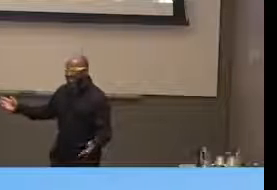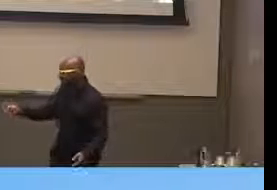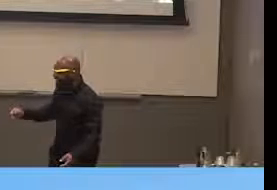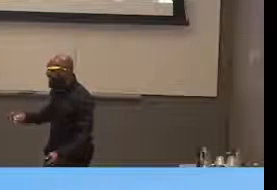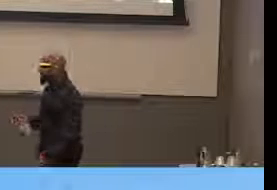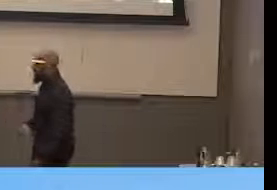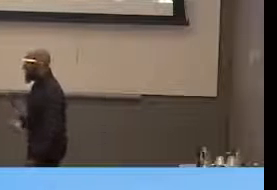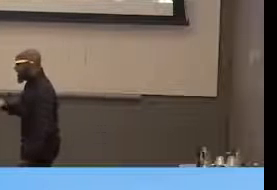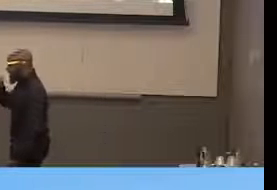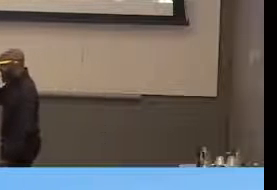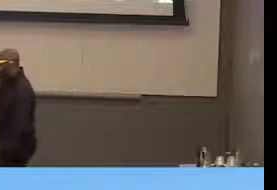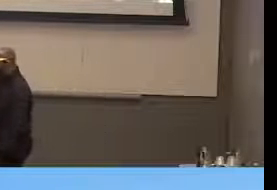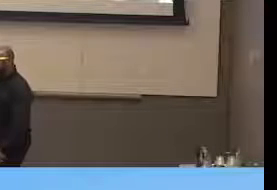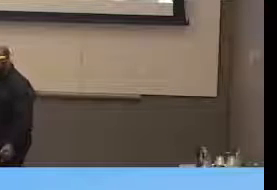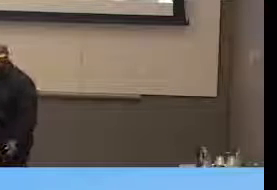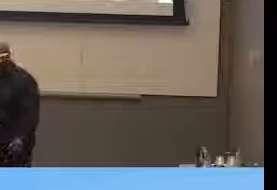so many times.